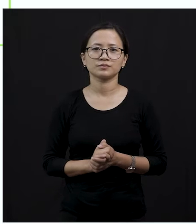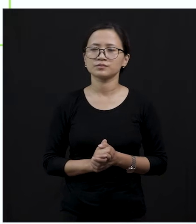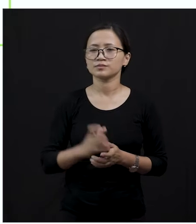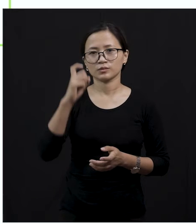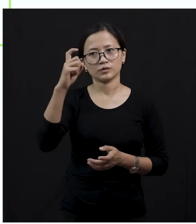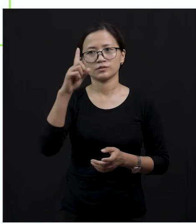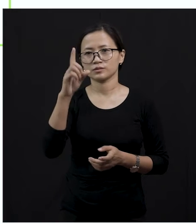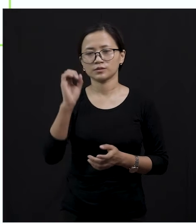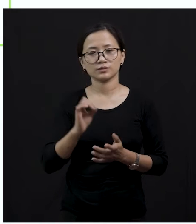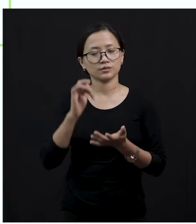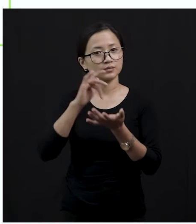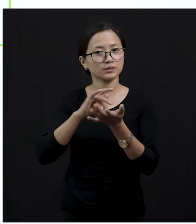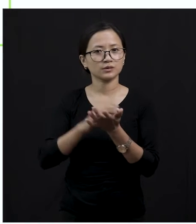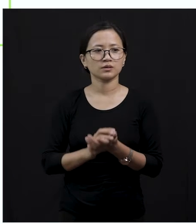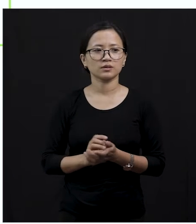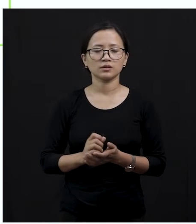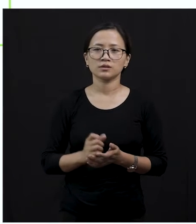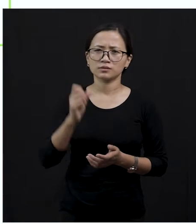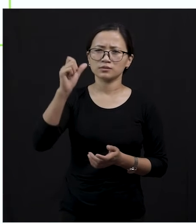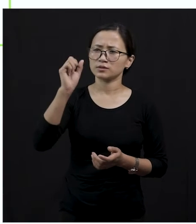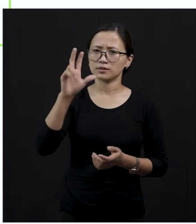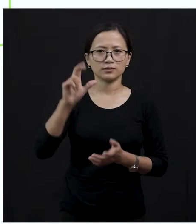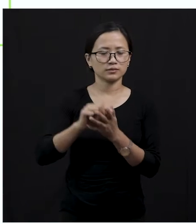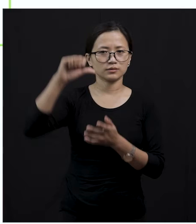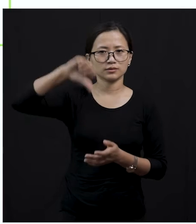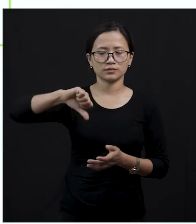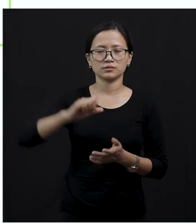tens place, and in 89